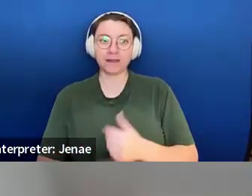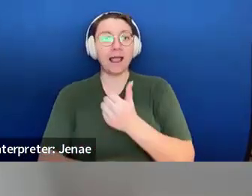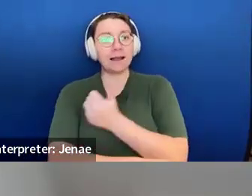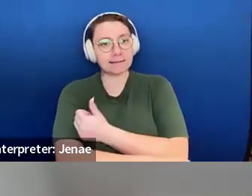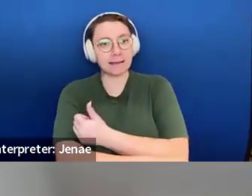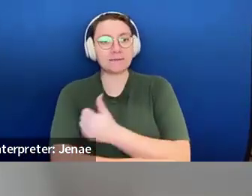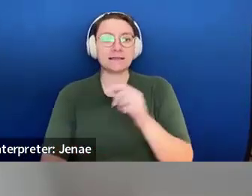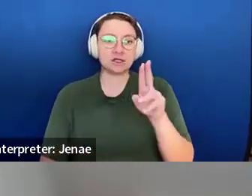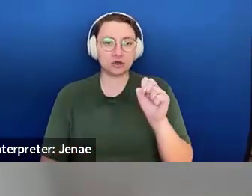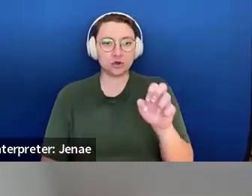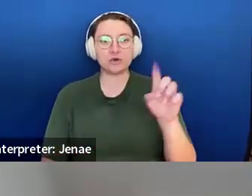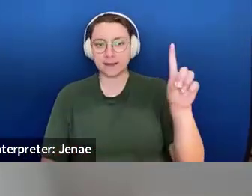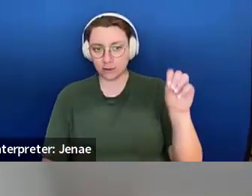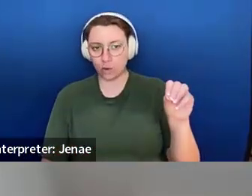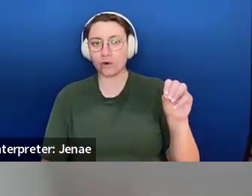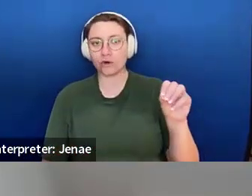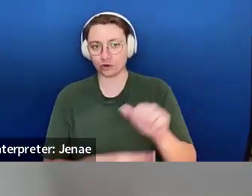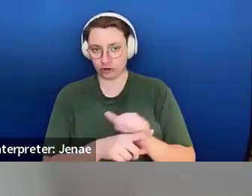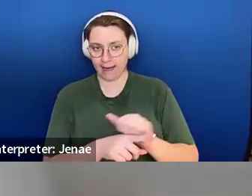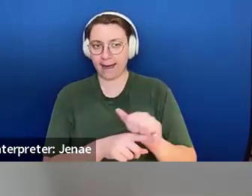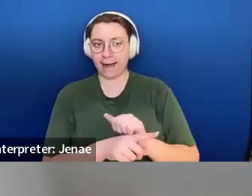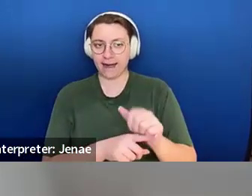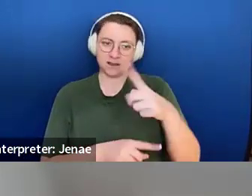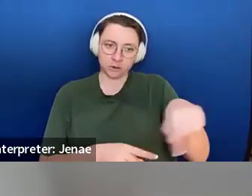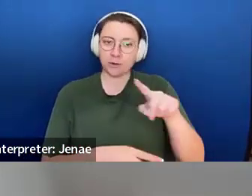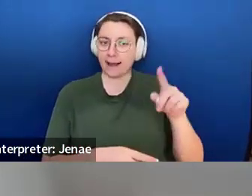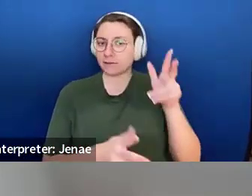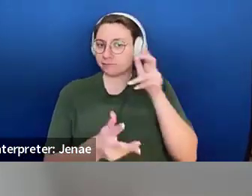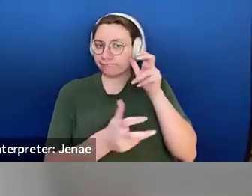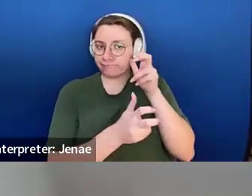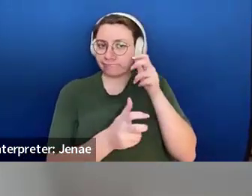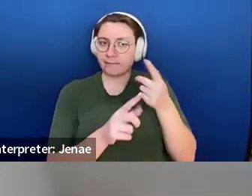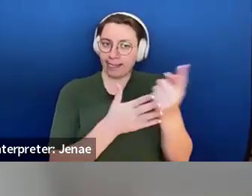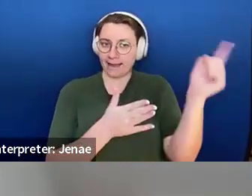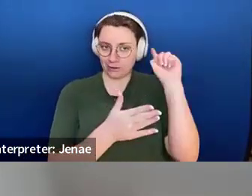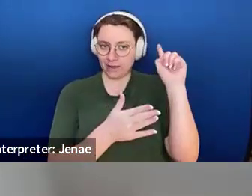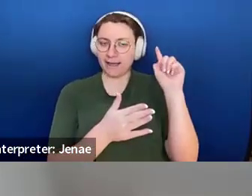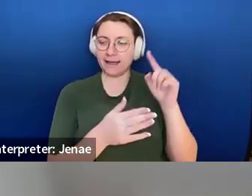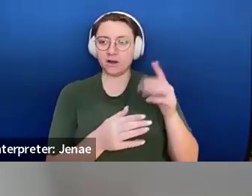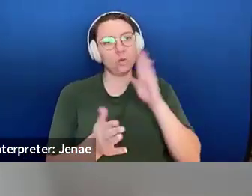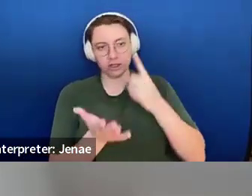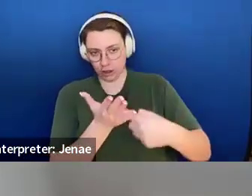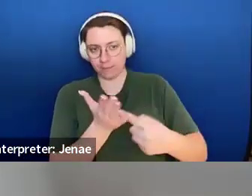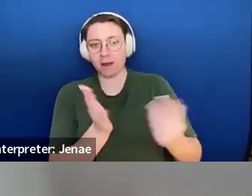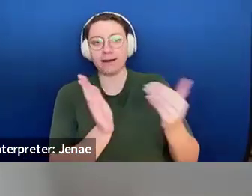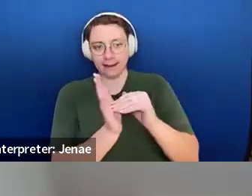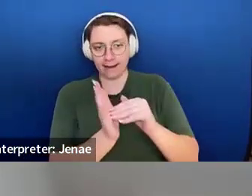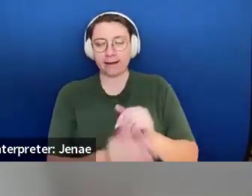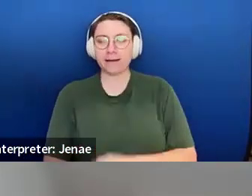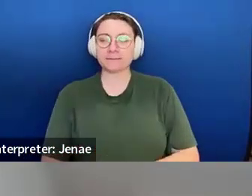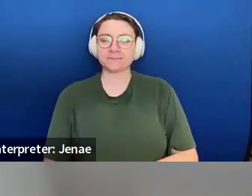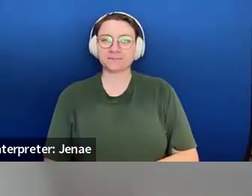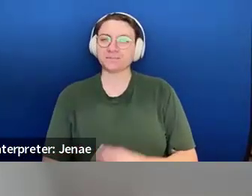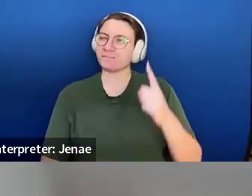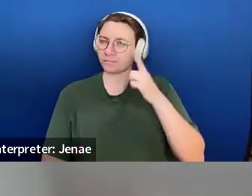disorder training that you guys heard about last week from Dr. Eldridge that we're going to be talking about again too. I believe